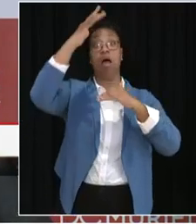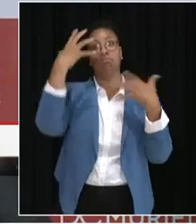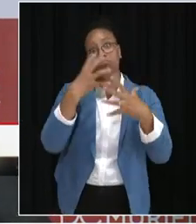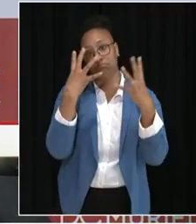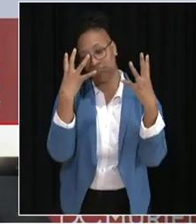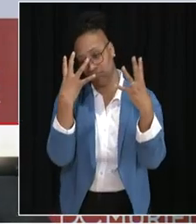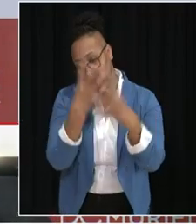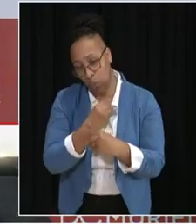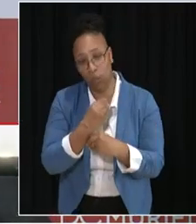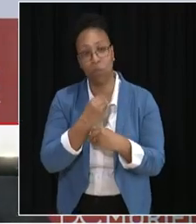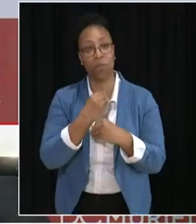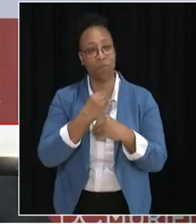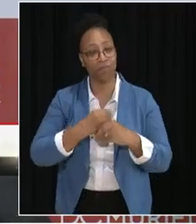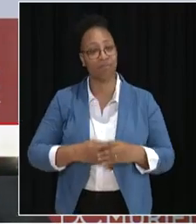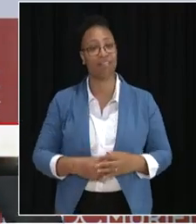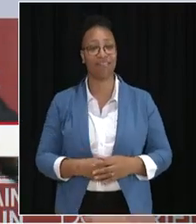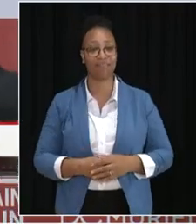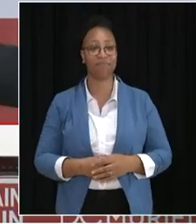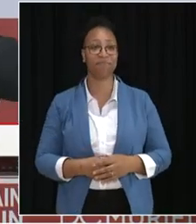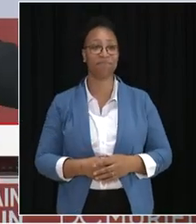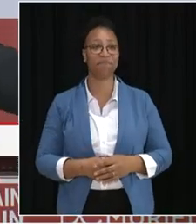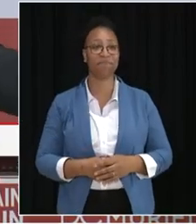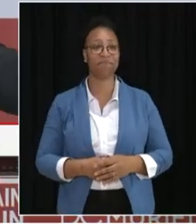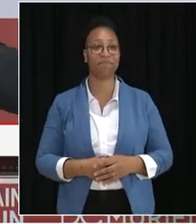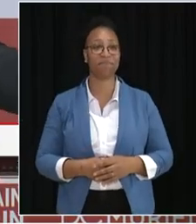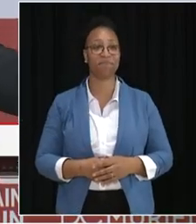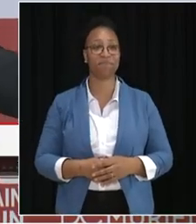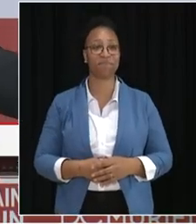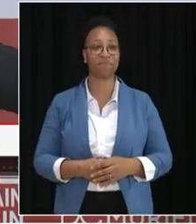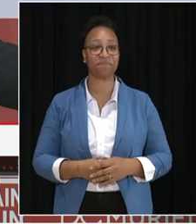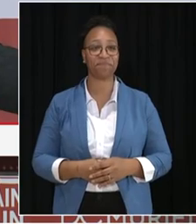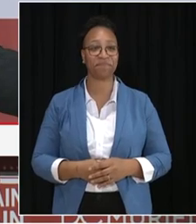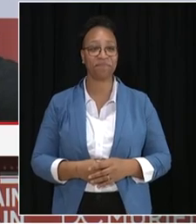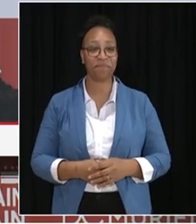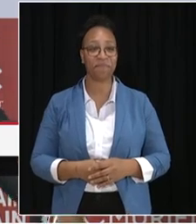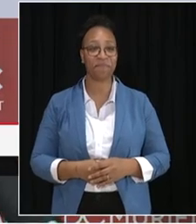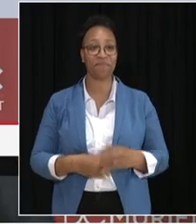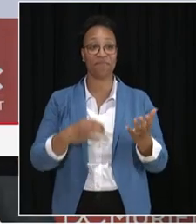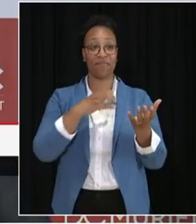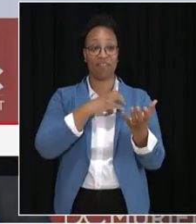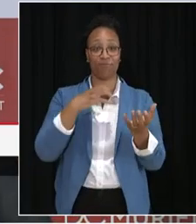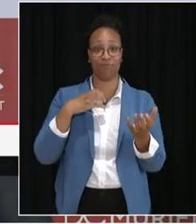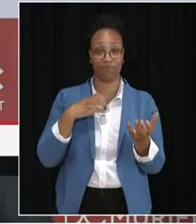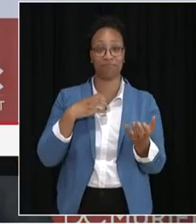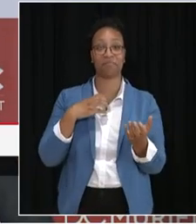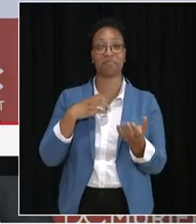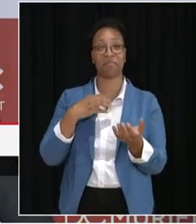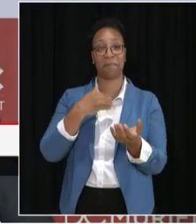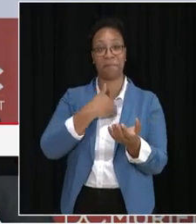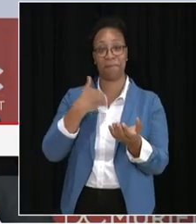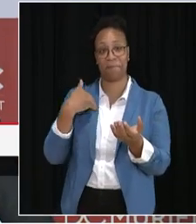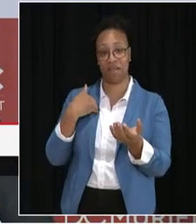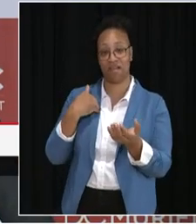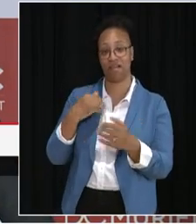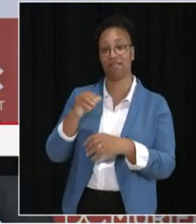recognize we have with us today Councilmember Anita Bonds as well. Thank you for your support and leadership.